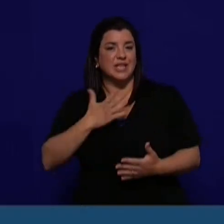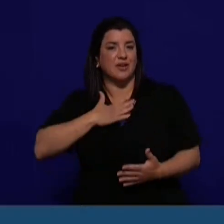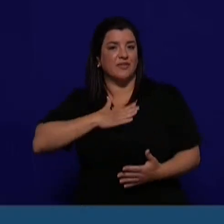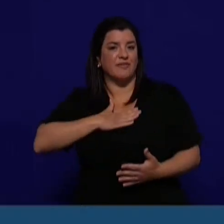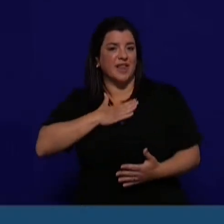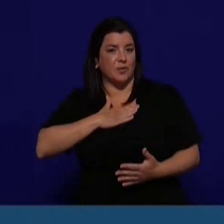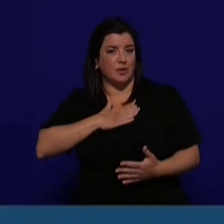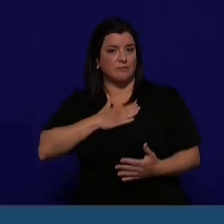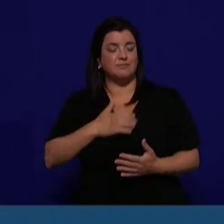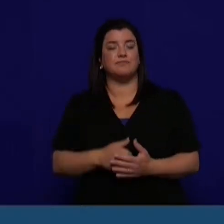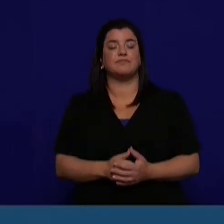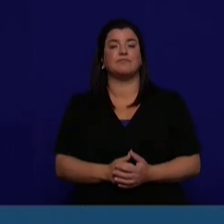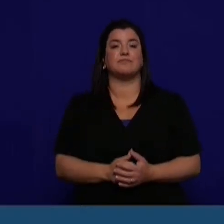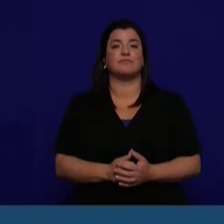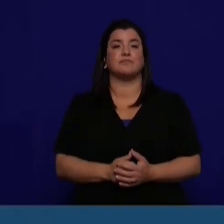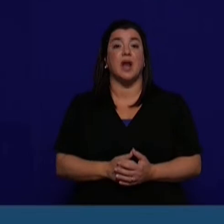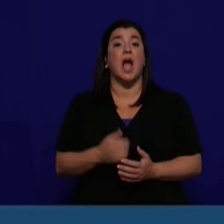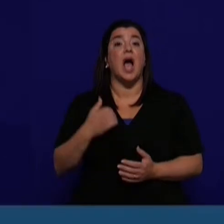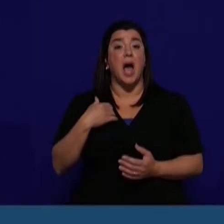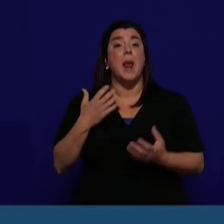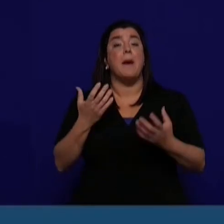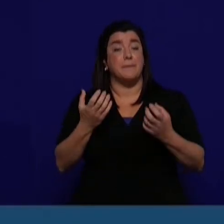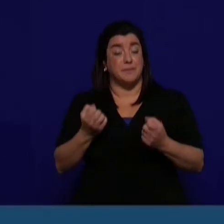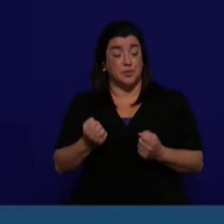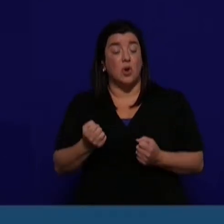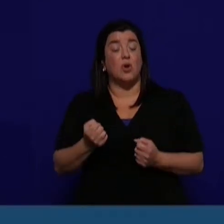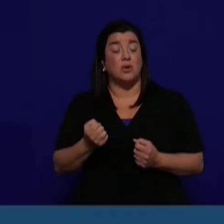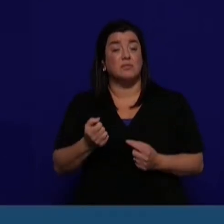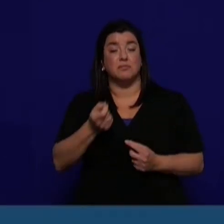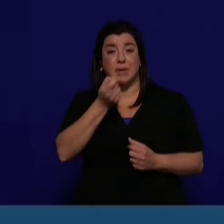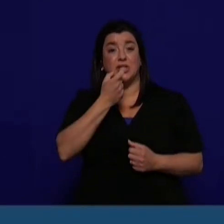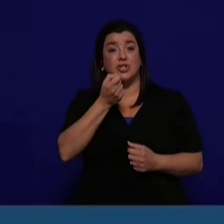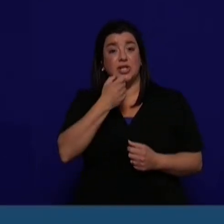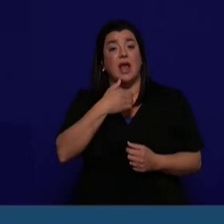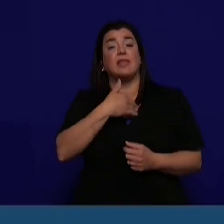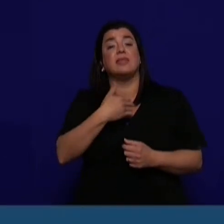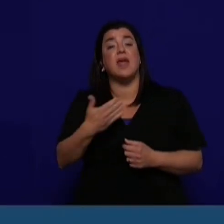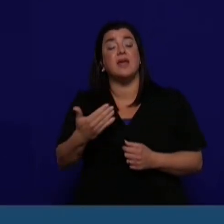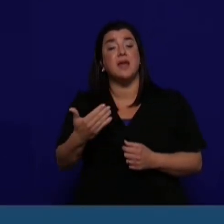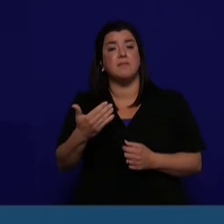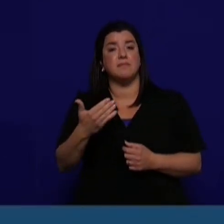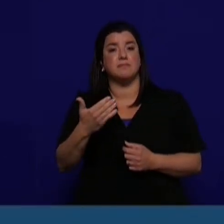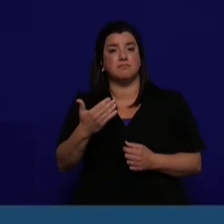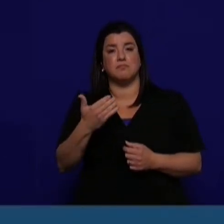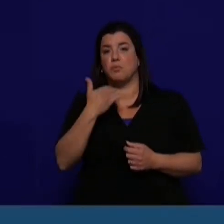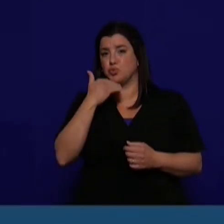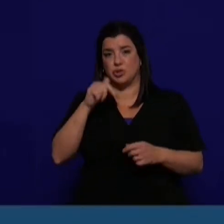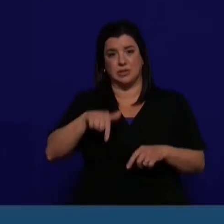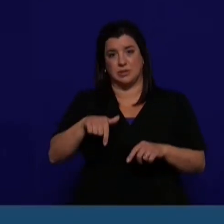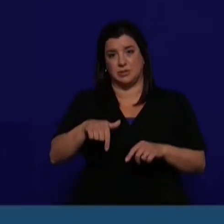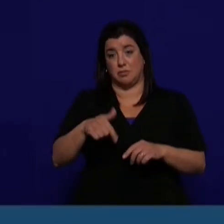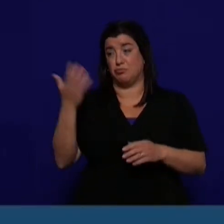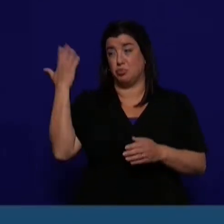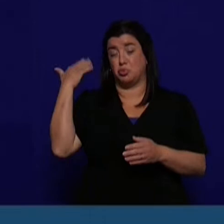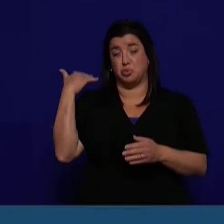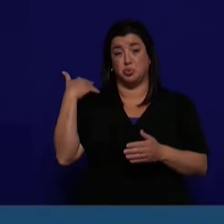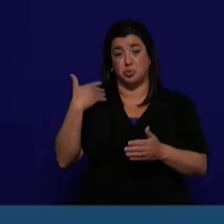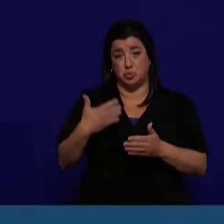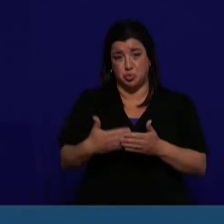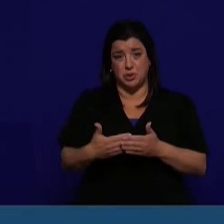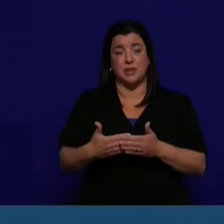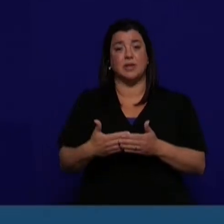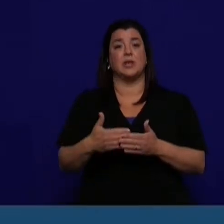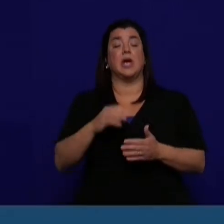ħafna pharmacovigilance li tiġri madwar l-Ewropa kollha. Din hija fejn inti jkollok mediċina